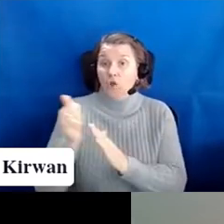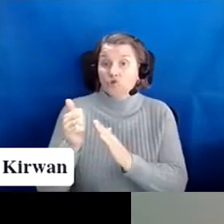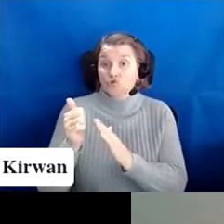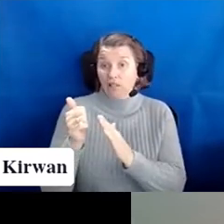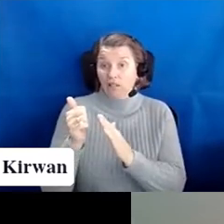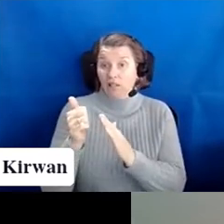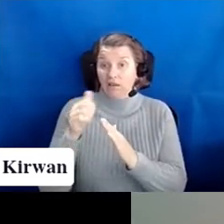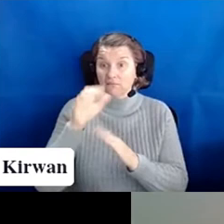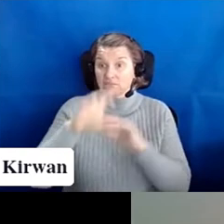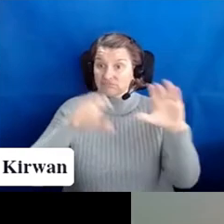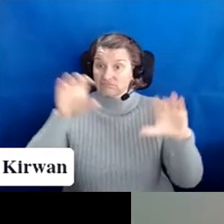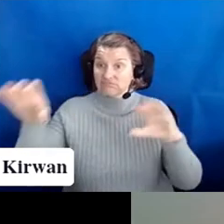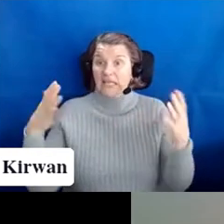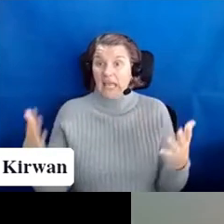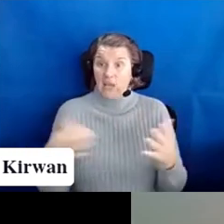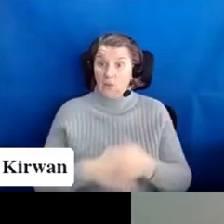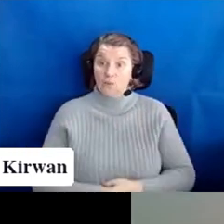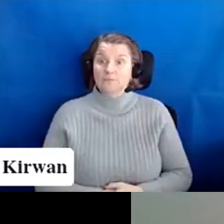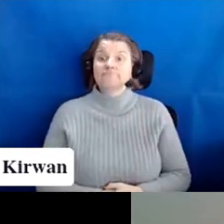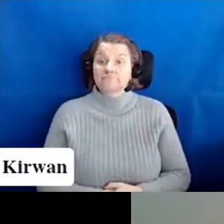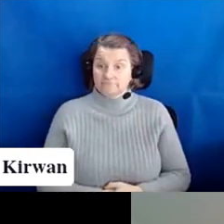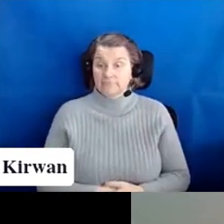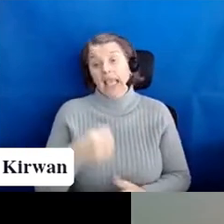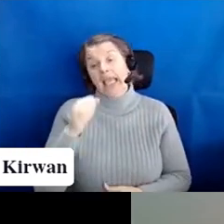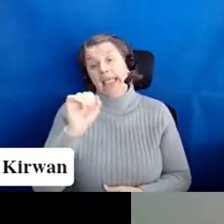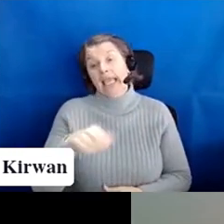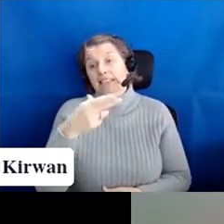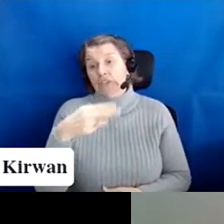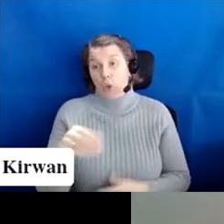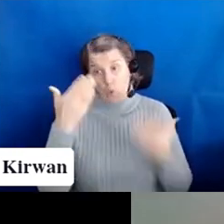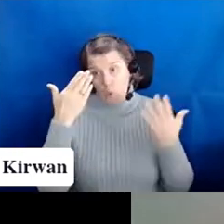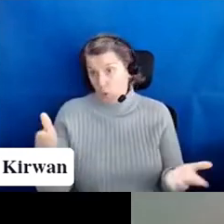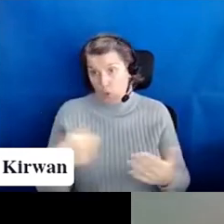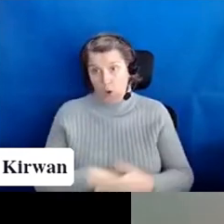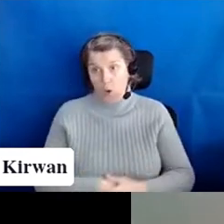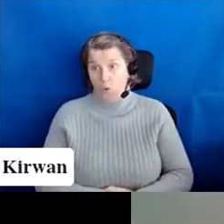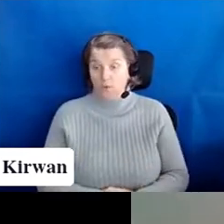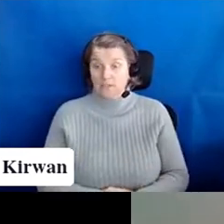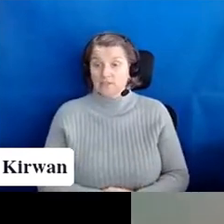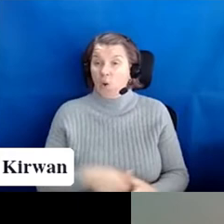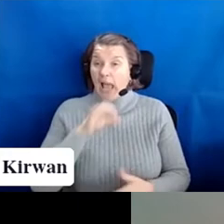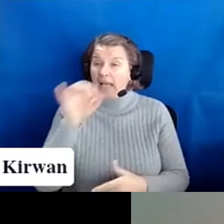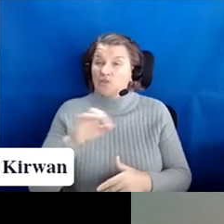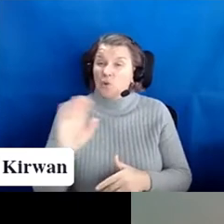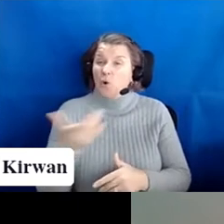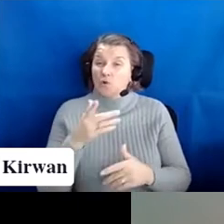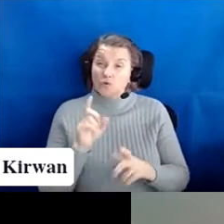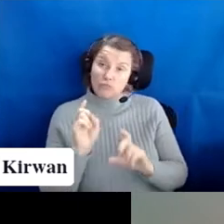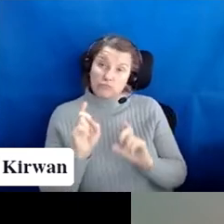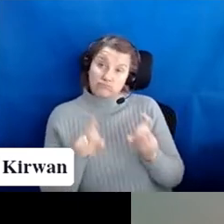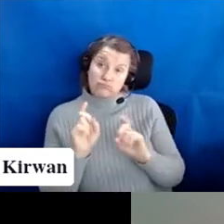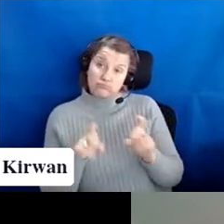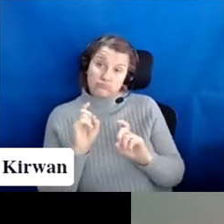now? And you can yes, no, or don't know. So I'd invite you all